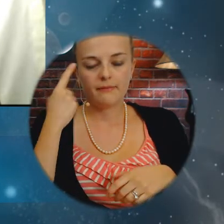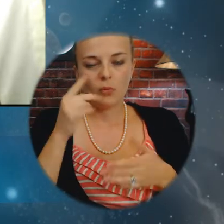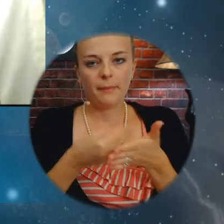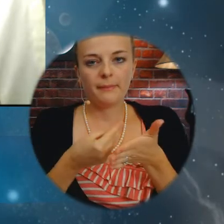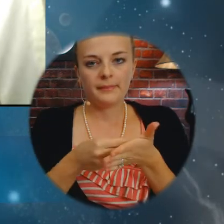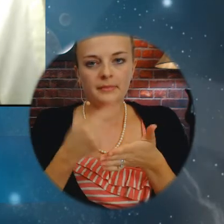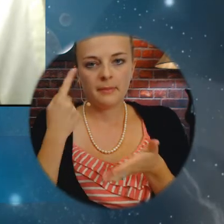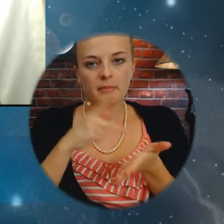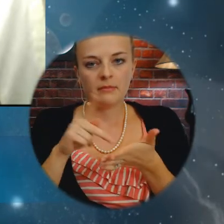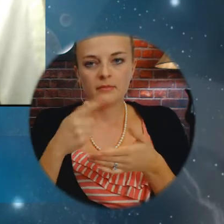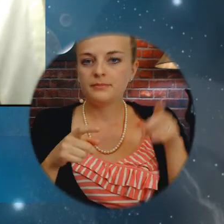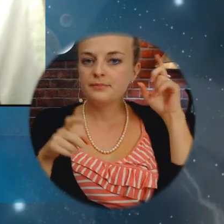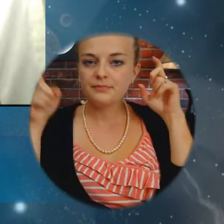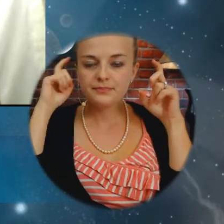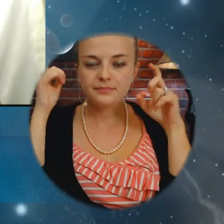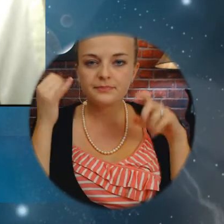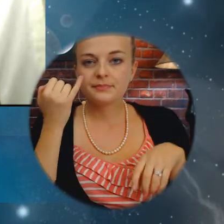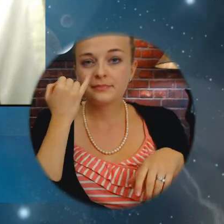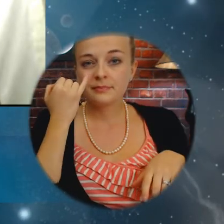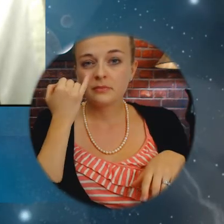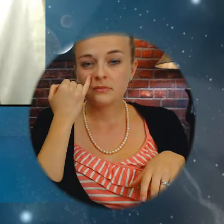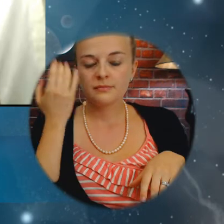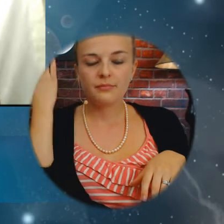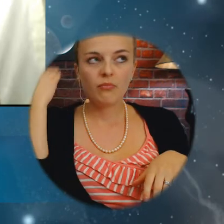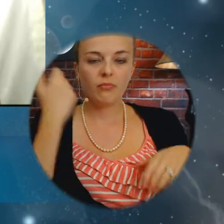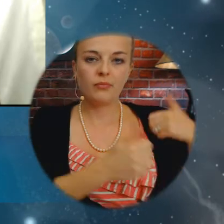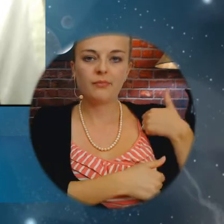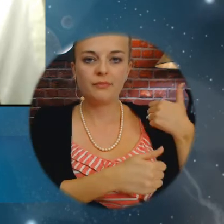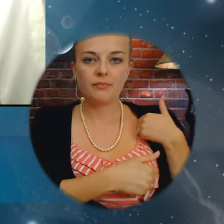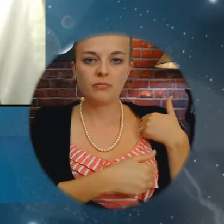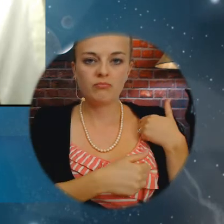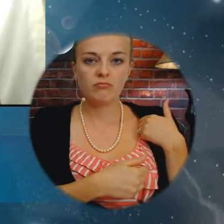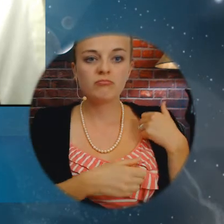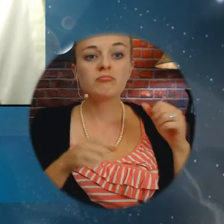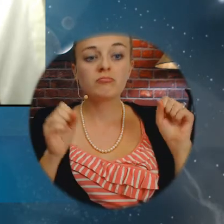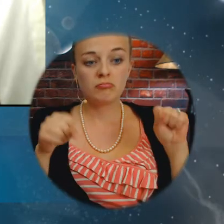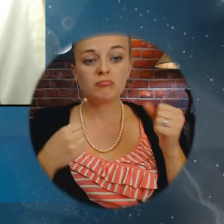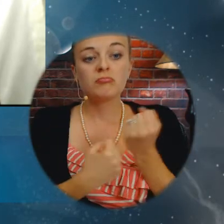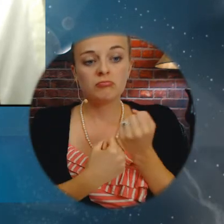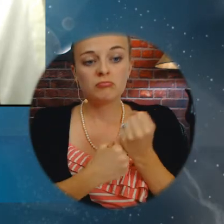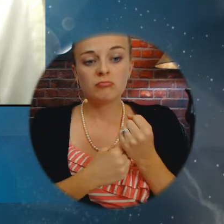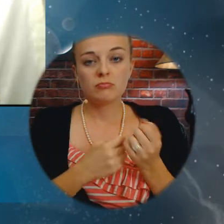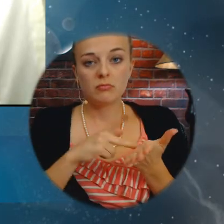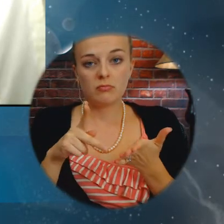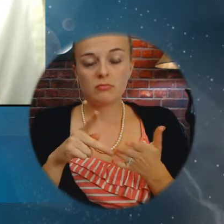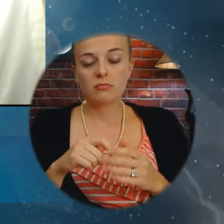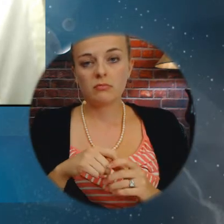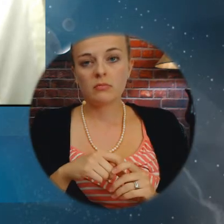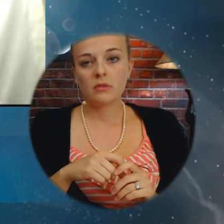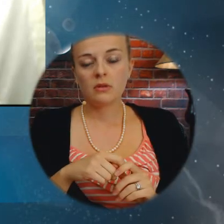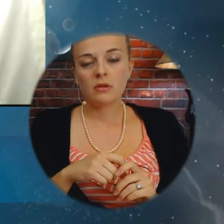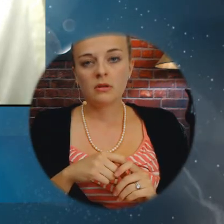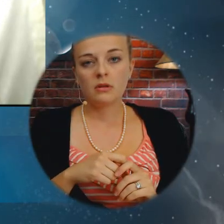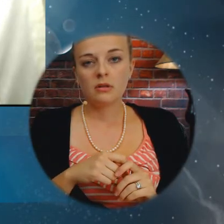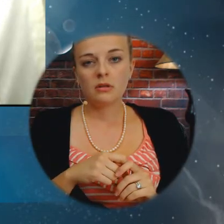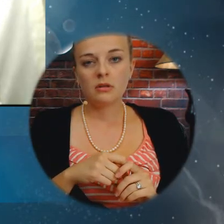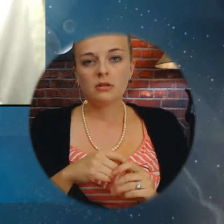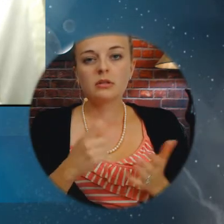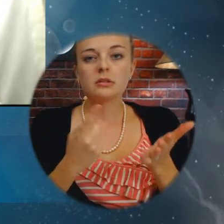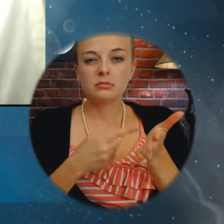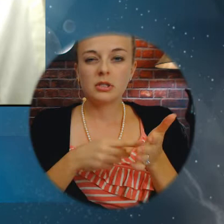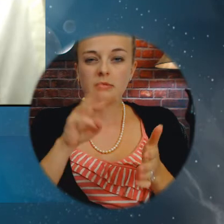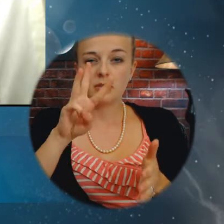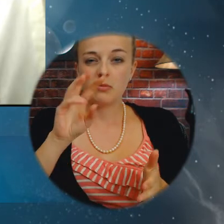If you're a veteran, there are certainly programs there. If you're a worker in Ontario, there is the WSIB program as well.